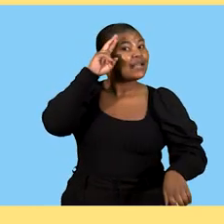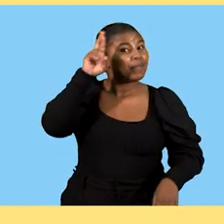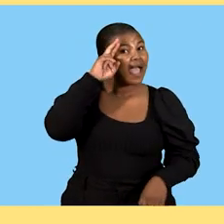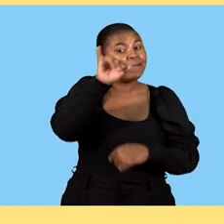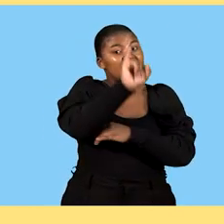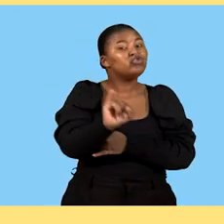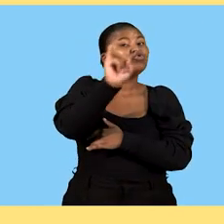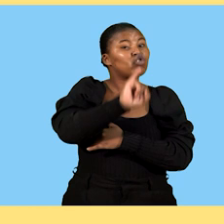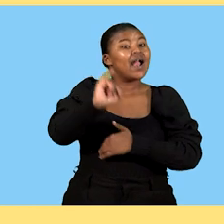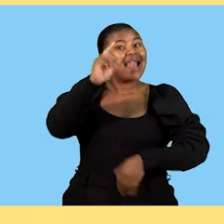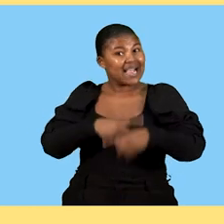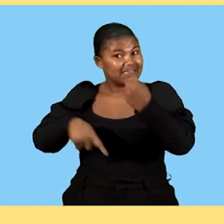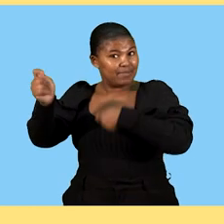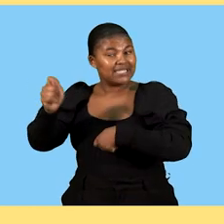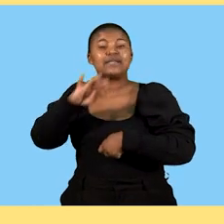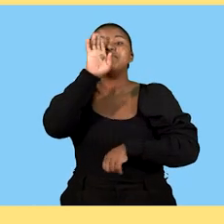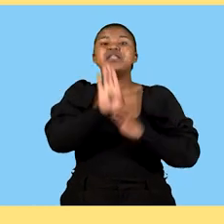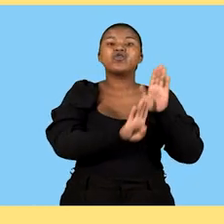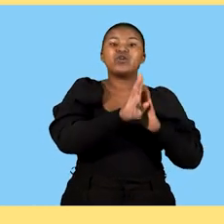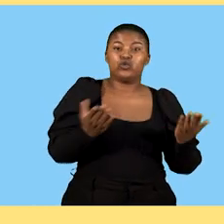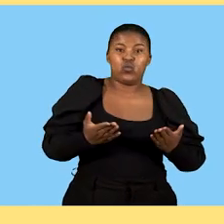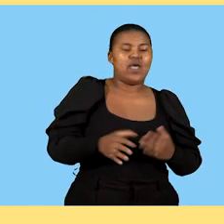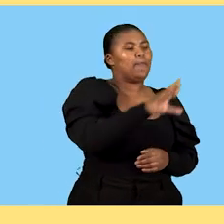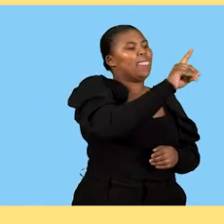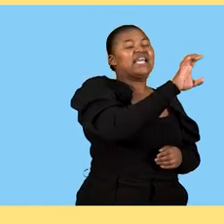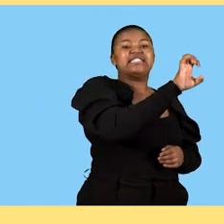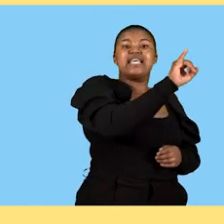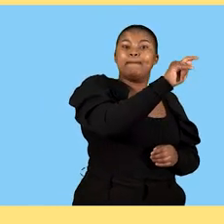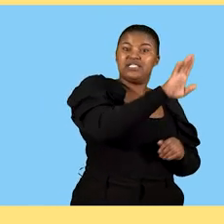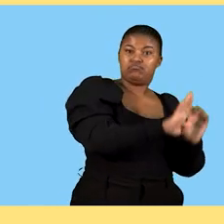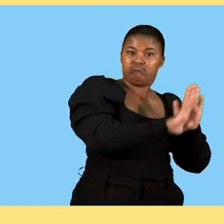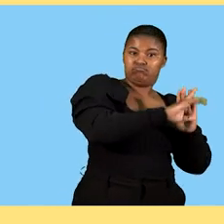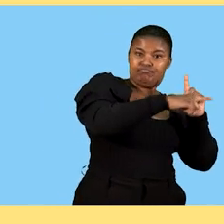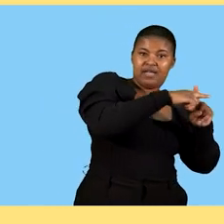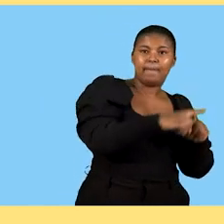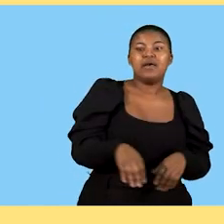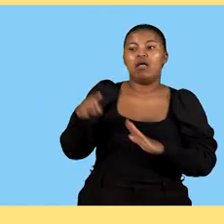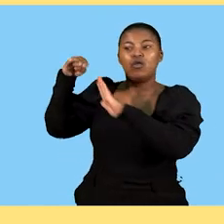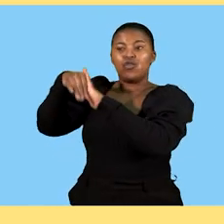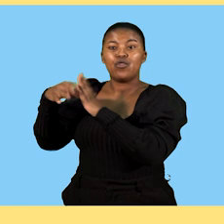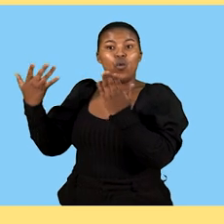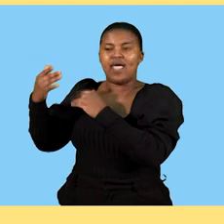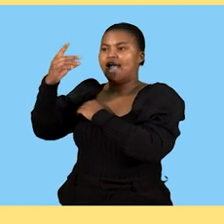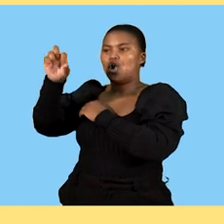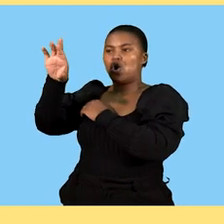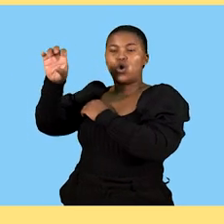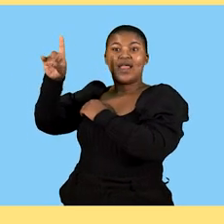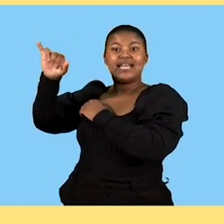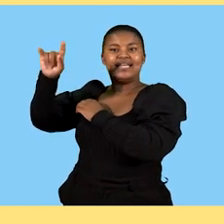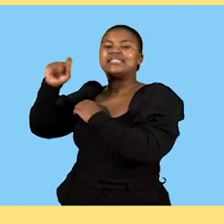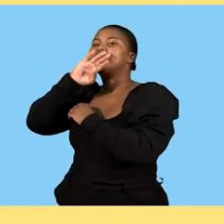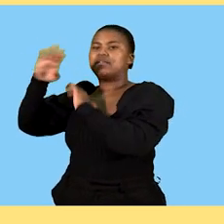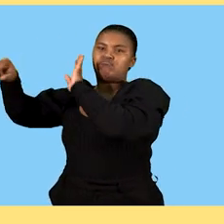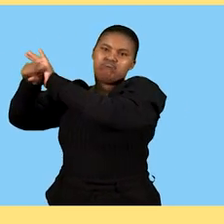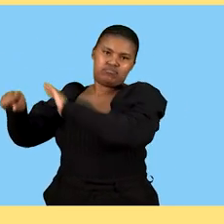After you have completed your general journal, it becomes easy now to do your general ledger. And